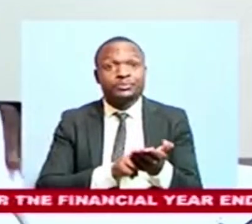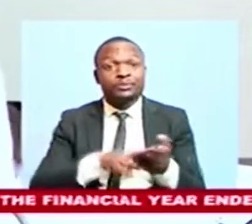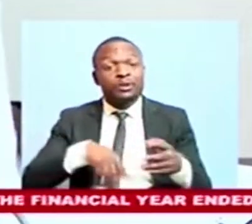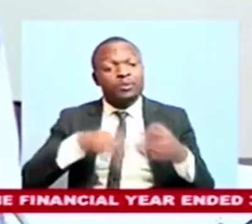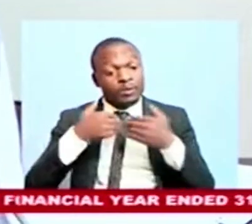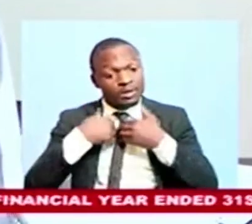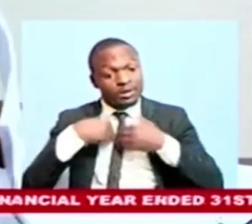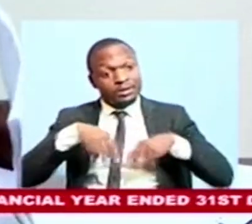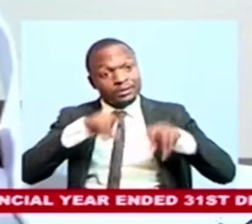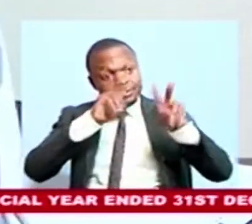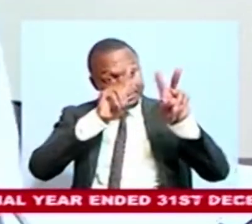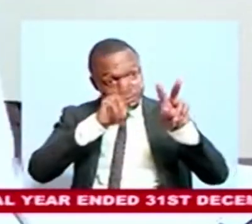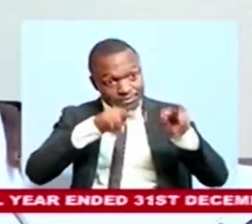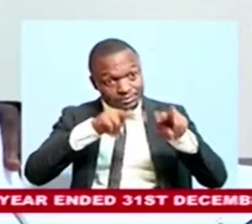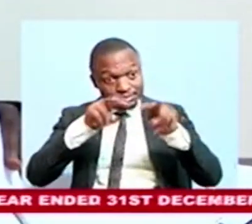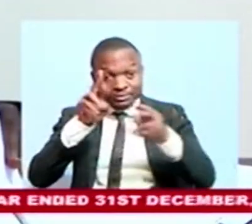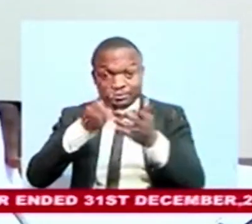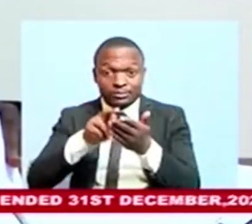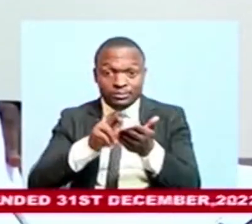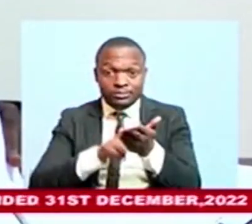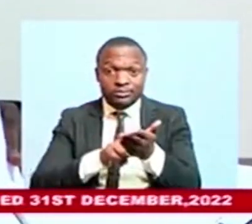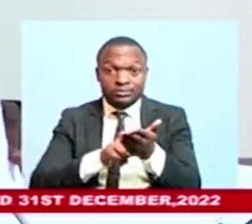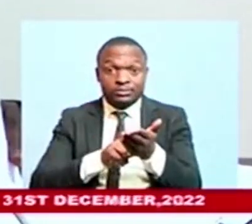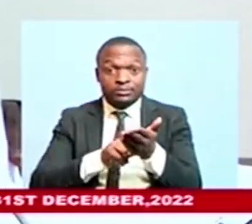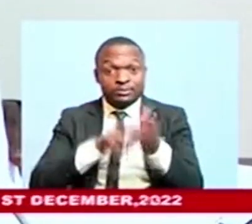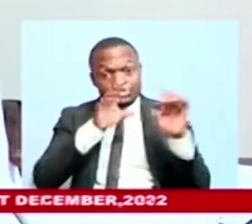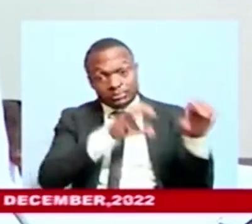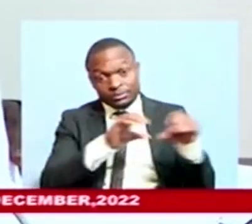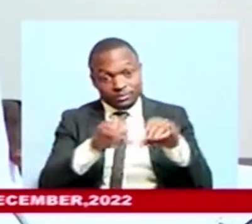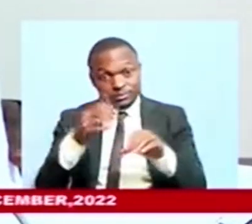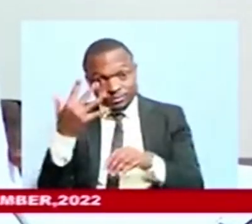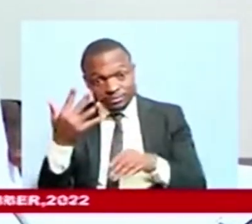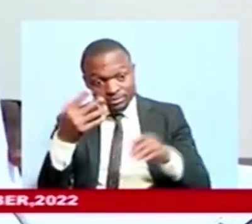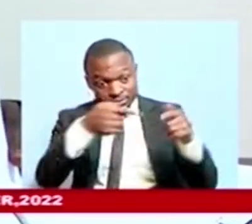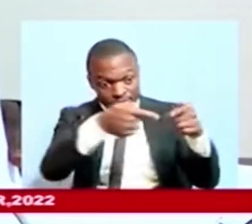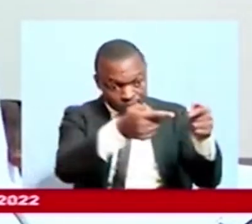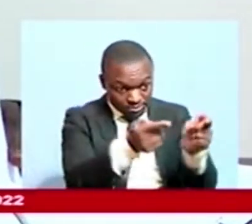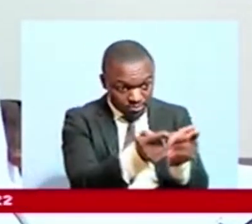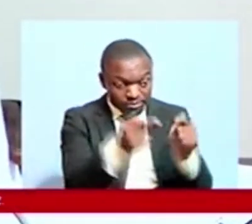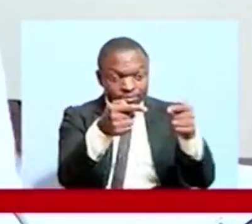monitoring report that you conducted for these 5 clubs.